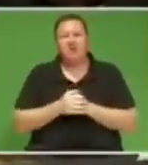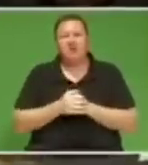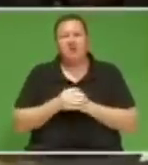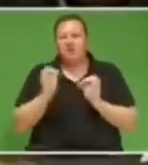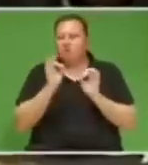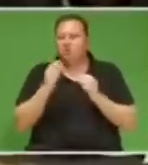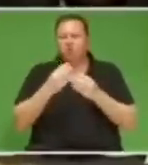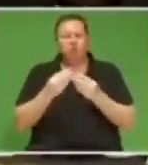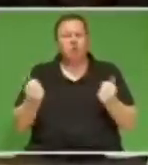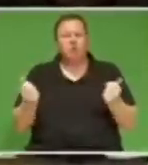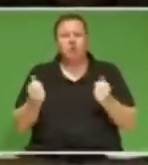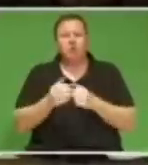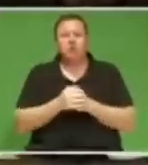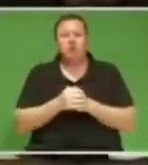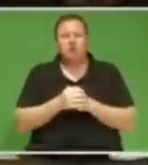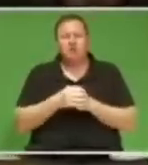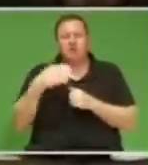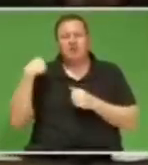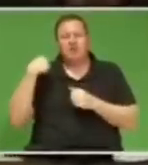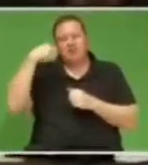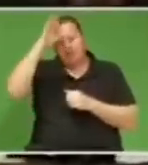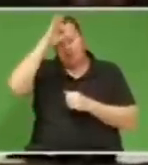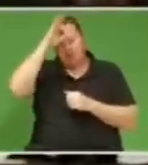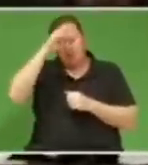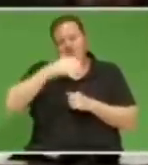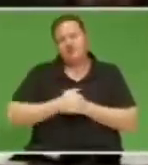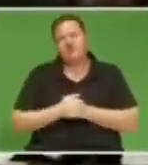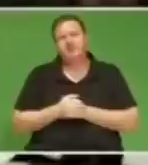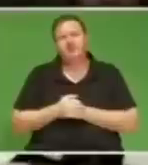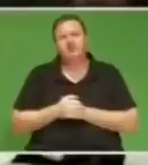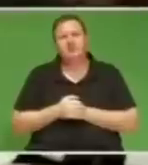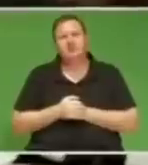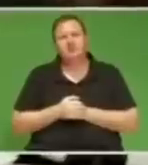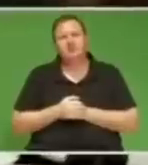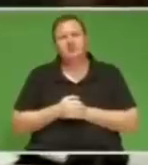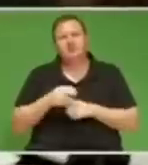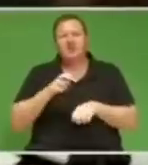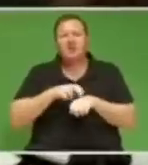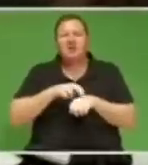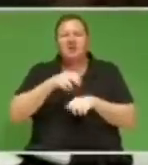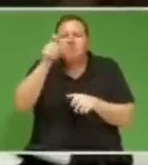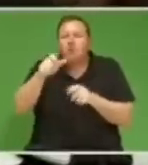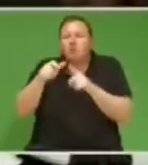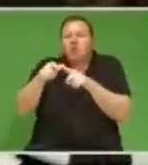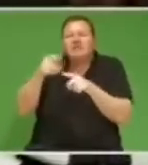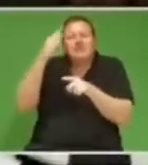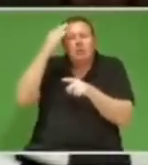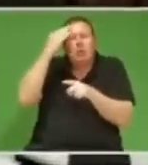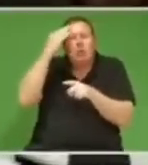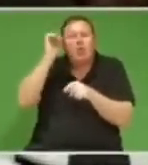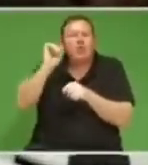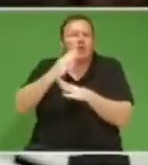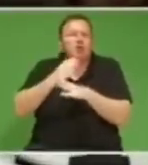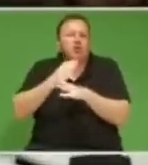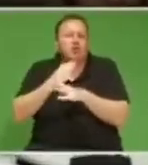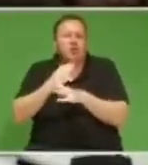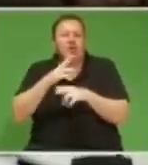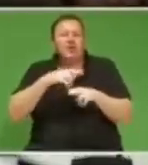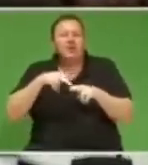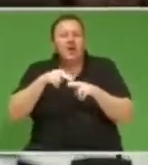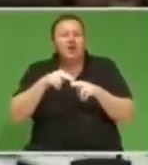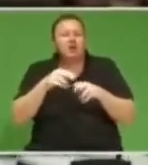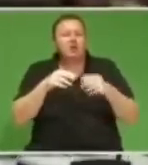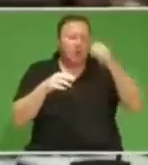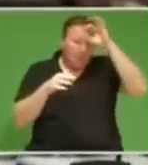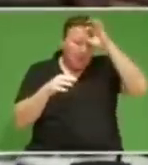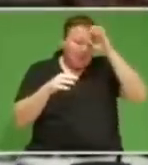no solution from Minister of the Police. We need a competent Minister of Police and a competent National Commissioner to